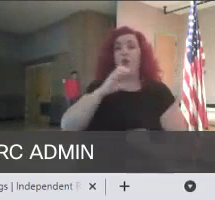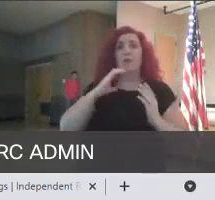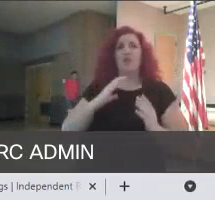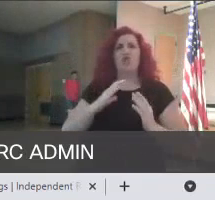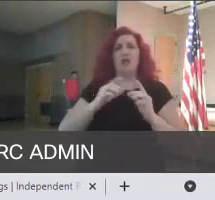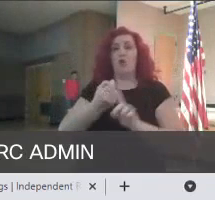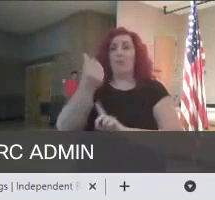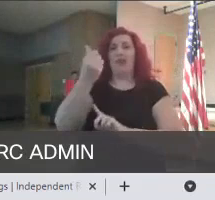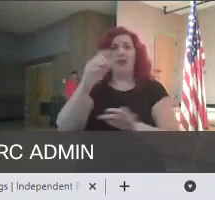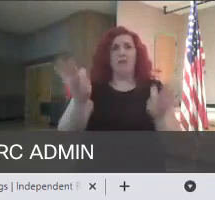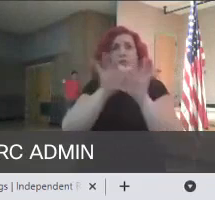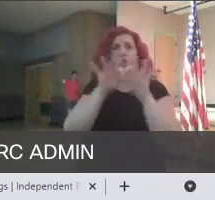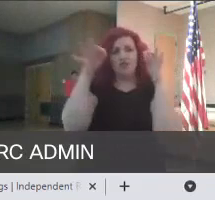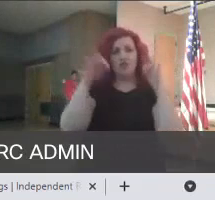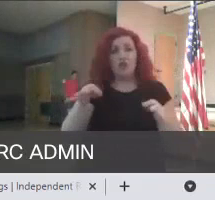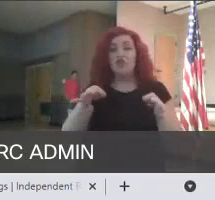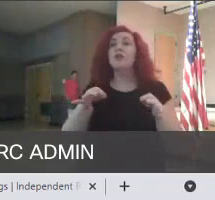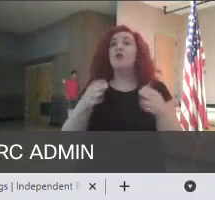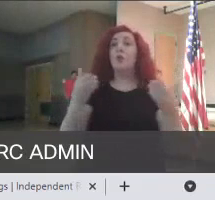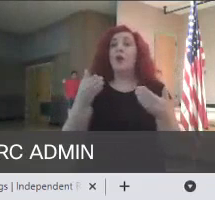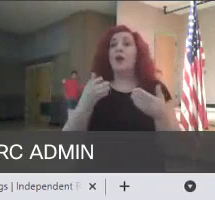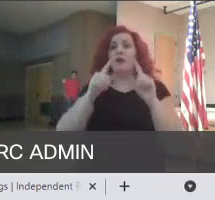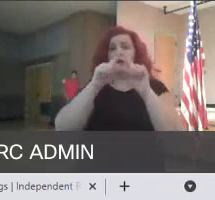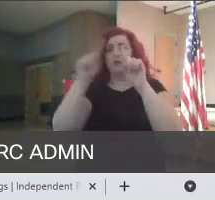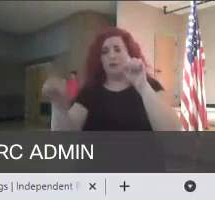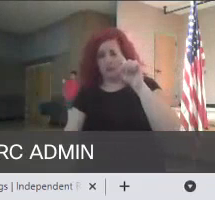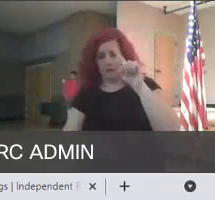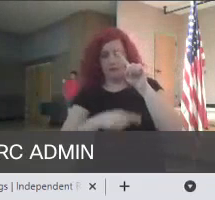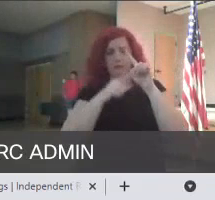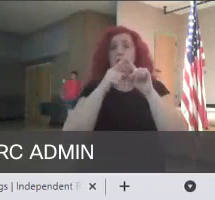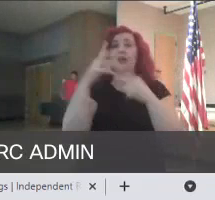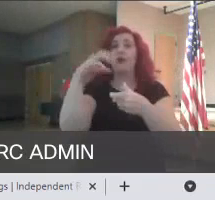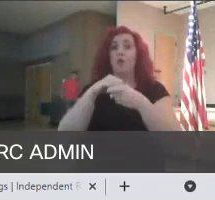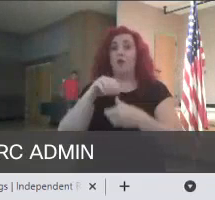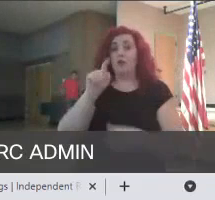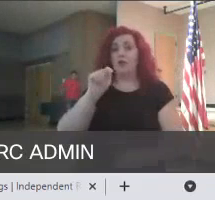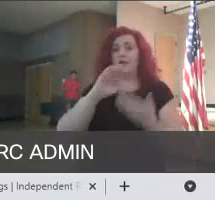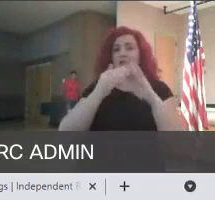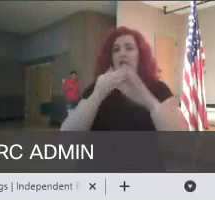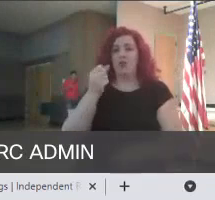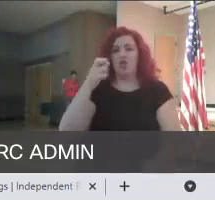instruction, namely that the direction from the census block containing the township median